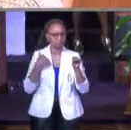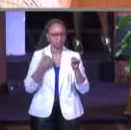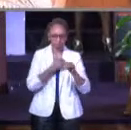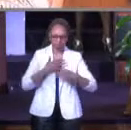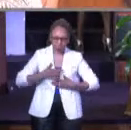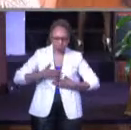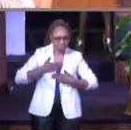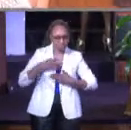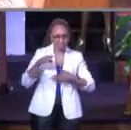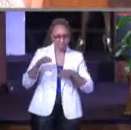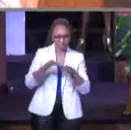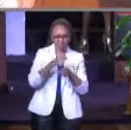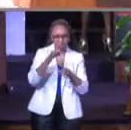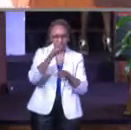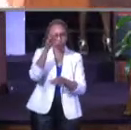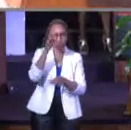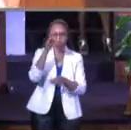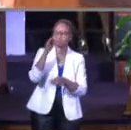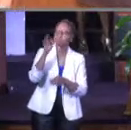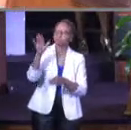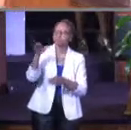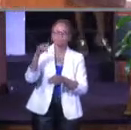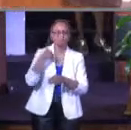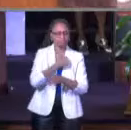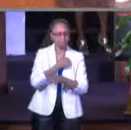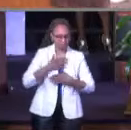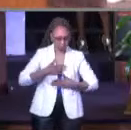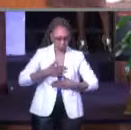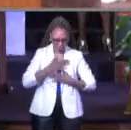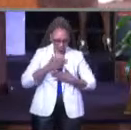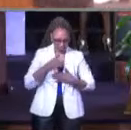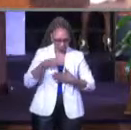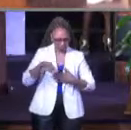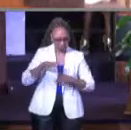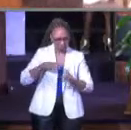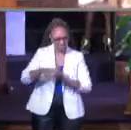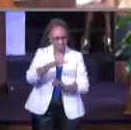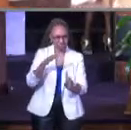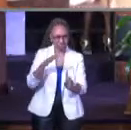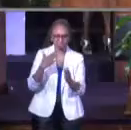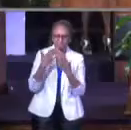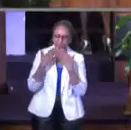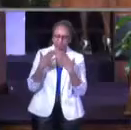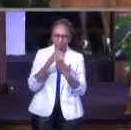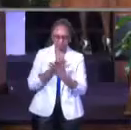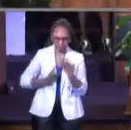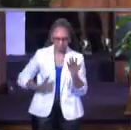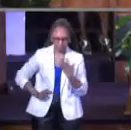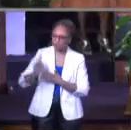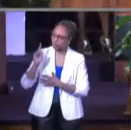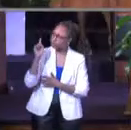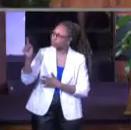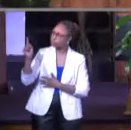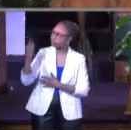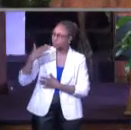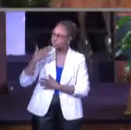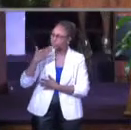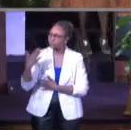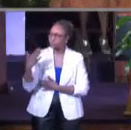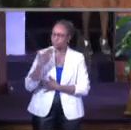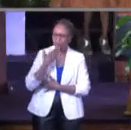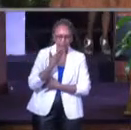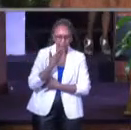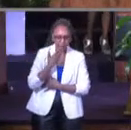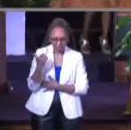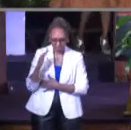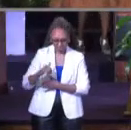appreciate your spirit. We appreciate your presence because he's been good. Lord, you've been good. You've been better